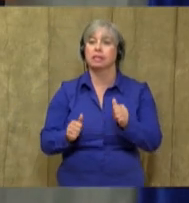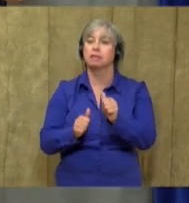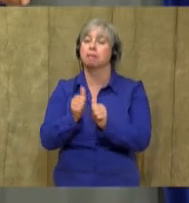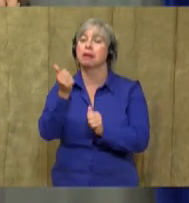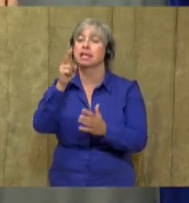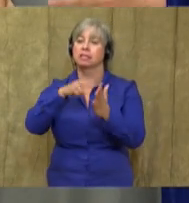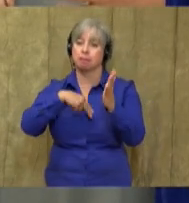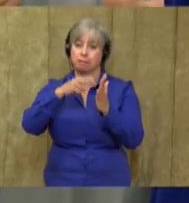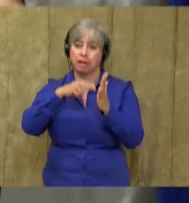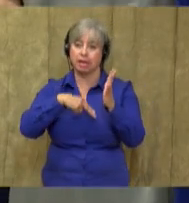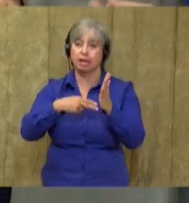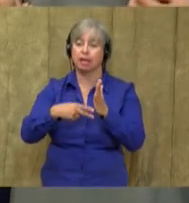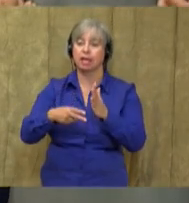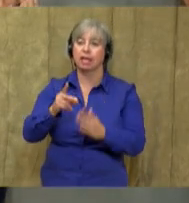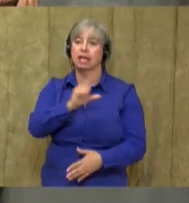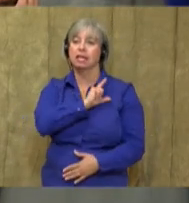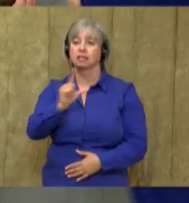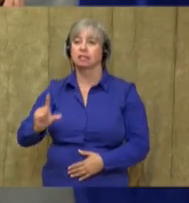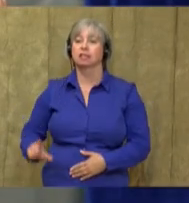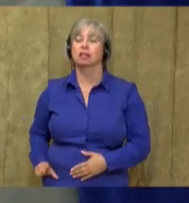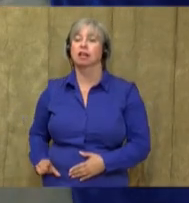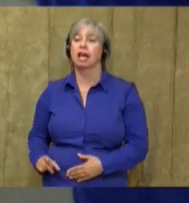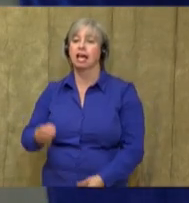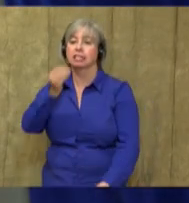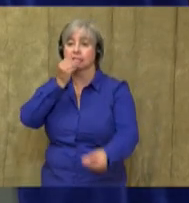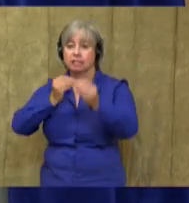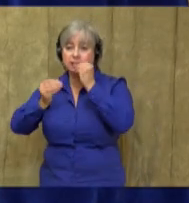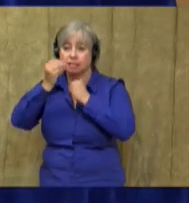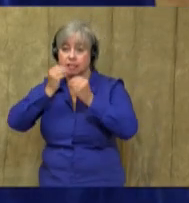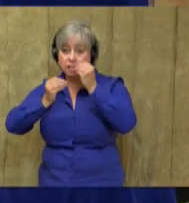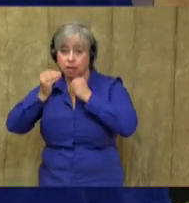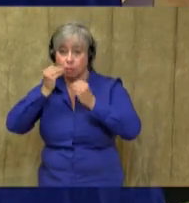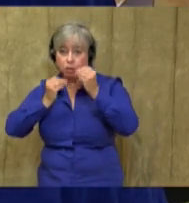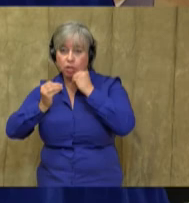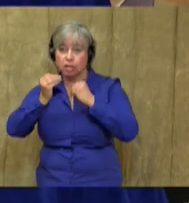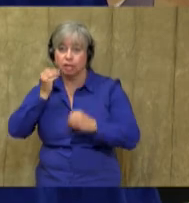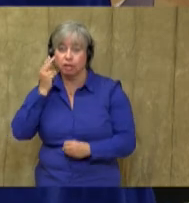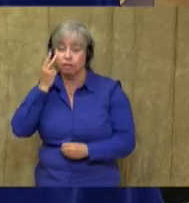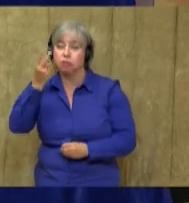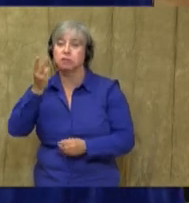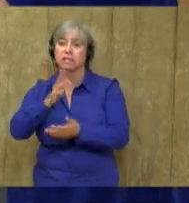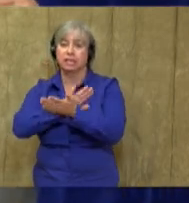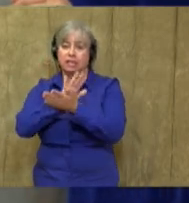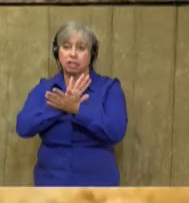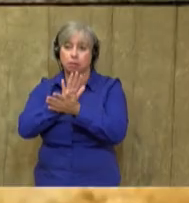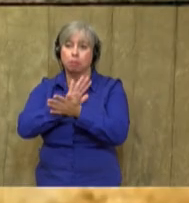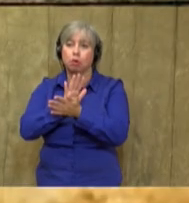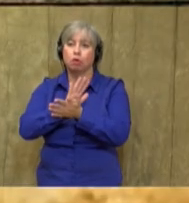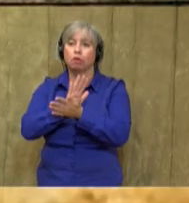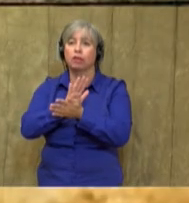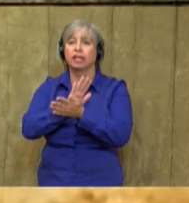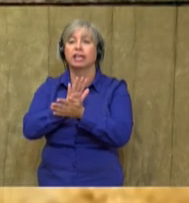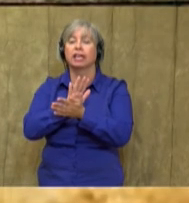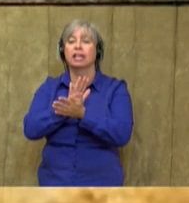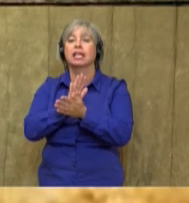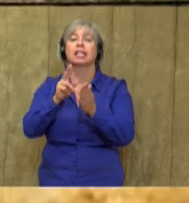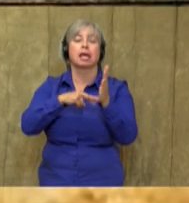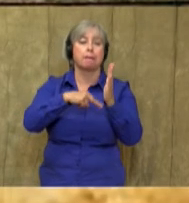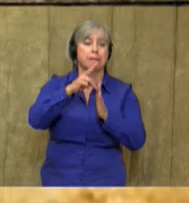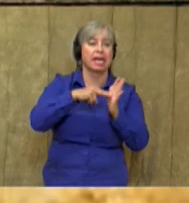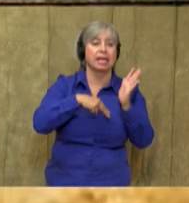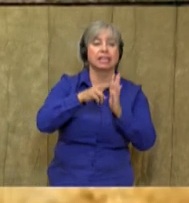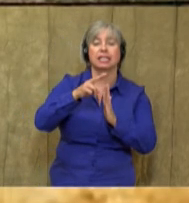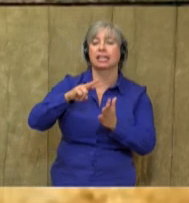is, of course, The Last Supper. If you've ever seen the movie The Da Vinci Code, they talk a lot about that painting and the meanings behind that